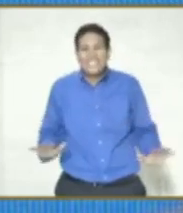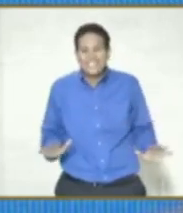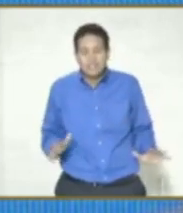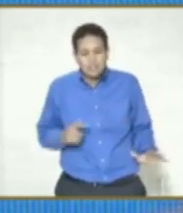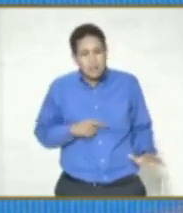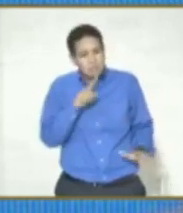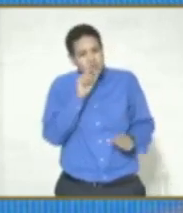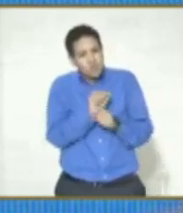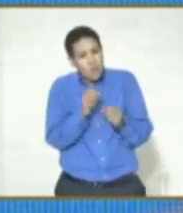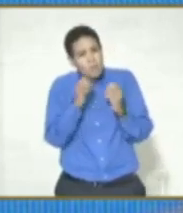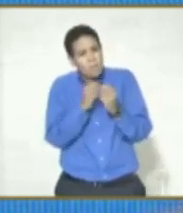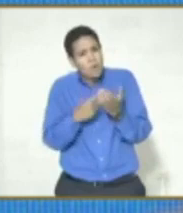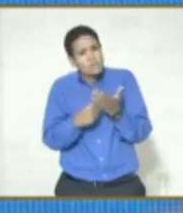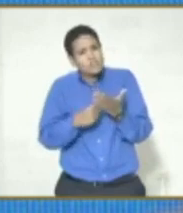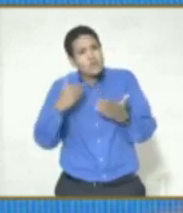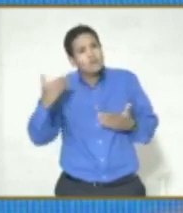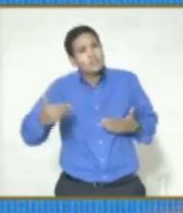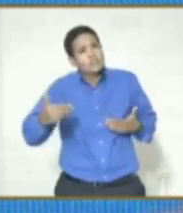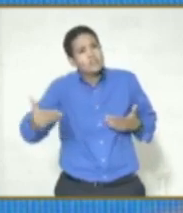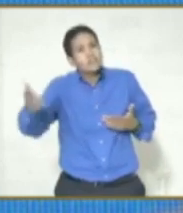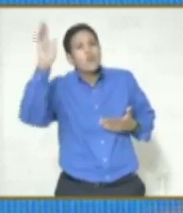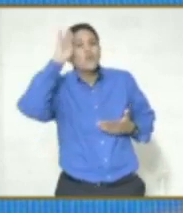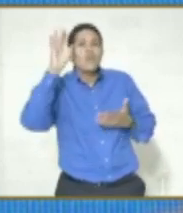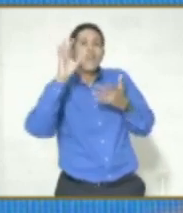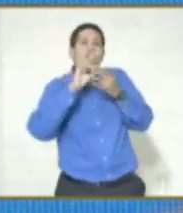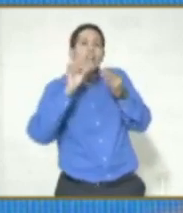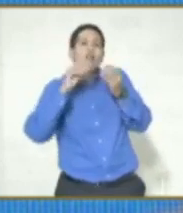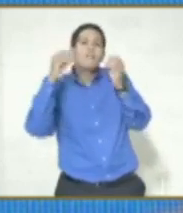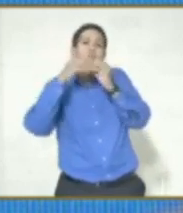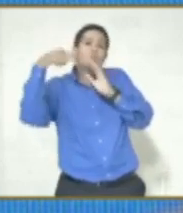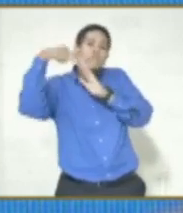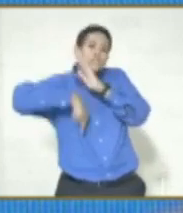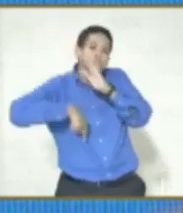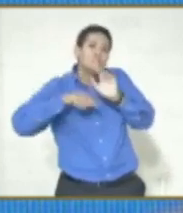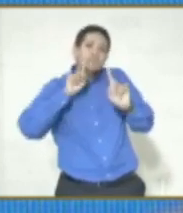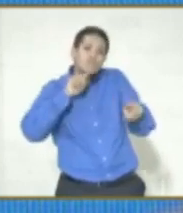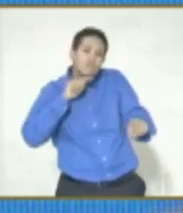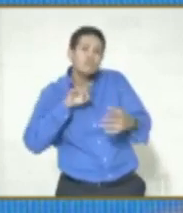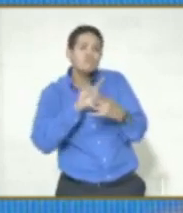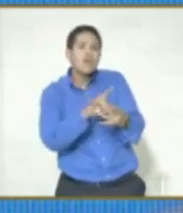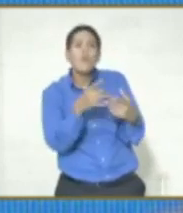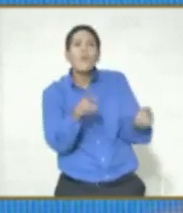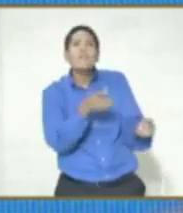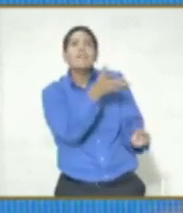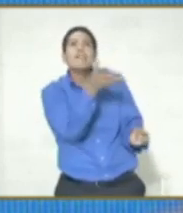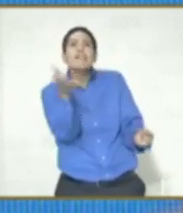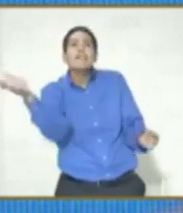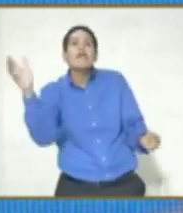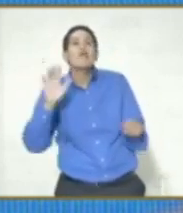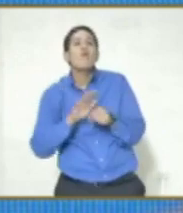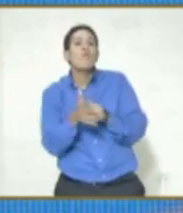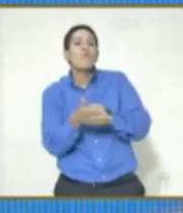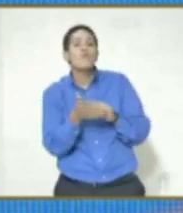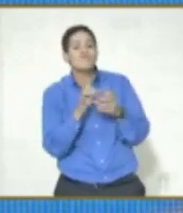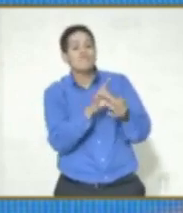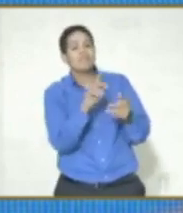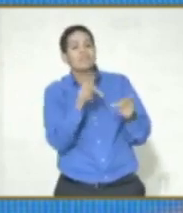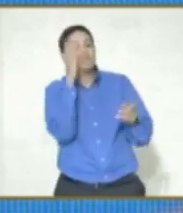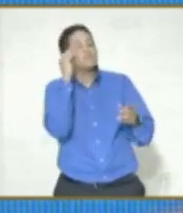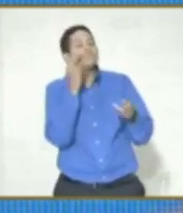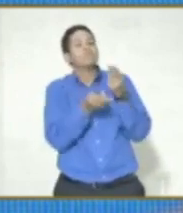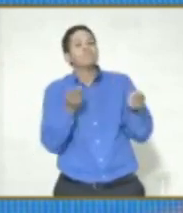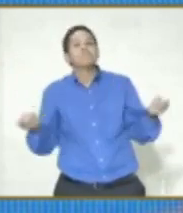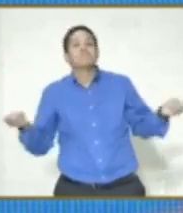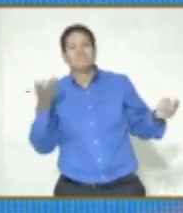further into the discussion, we will speak specifically on the COVID response in the infirmaries. Mayor Query. Thank you